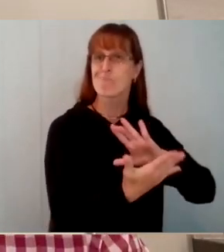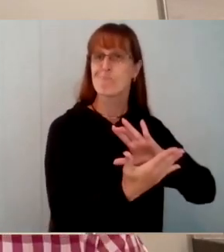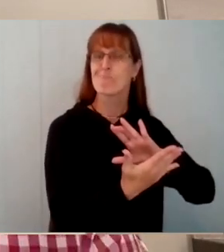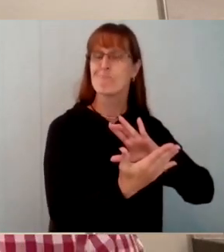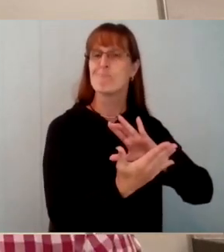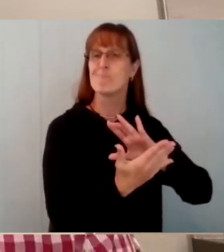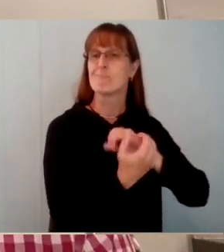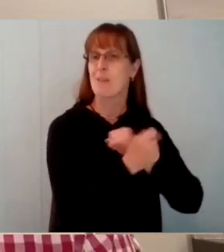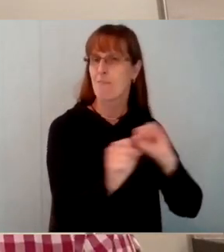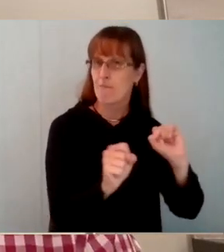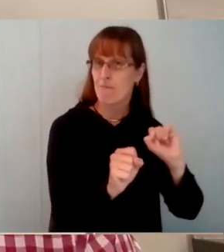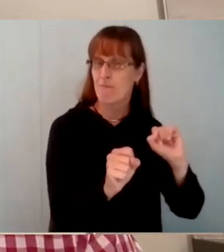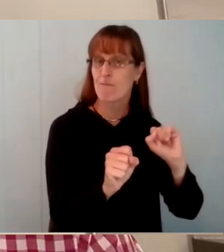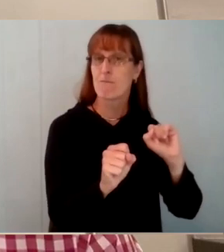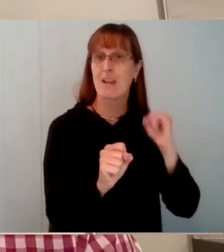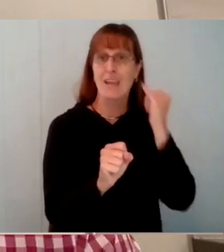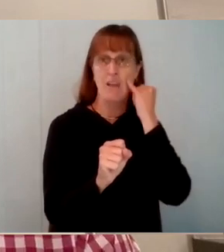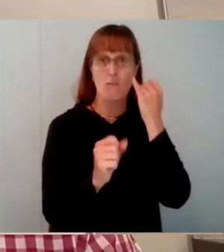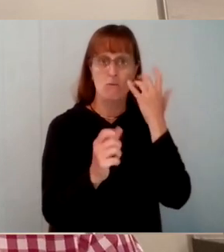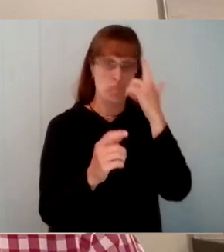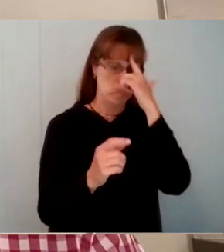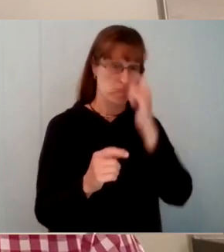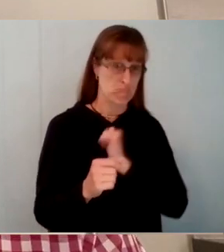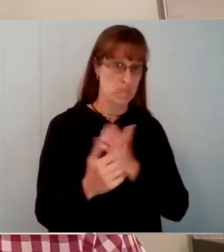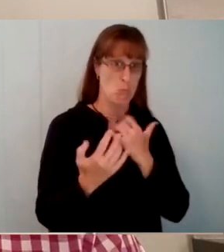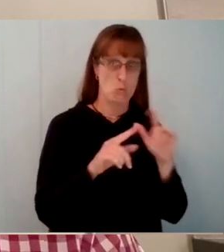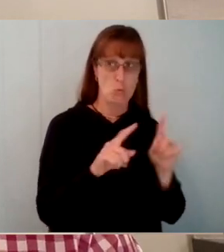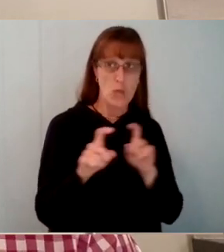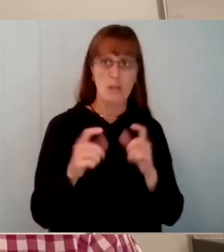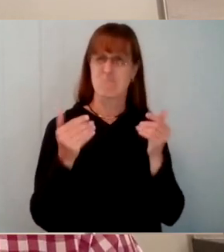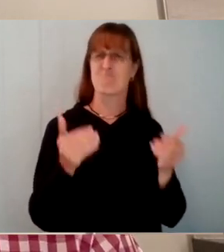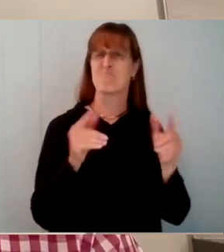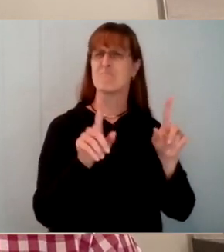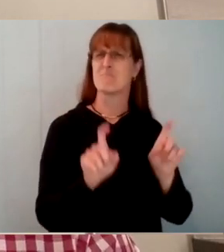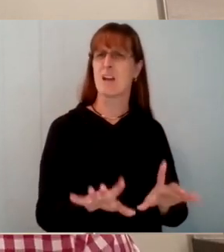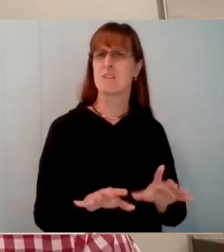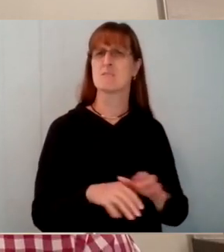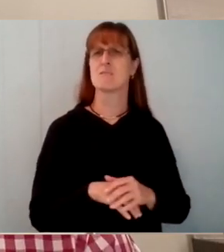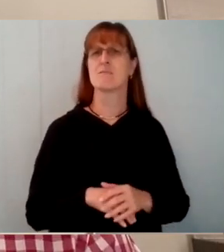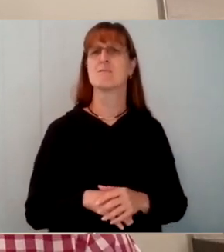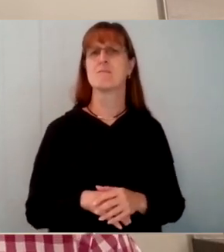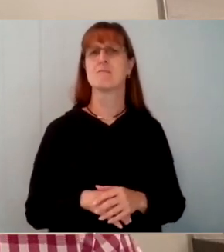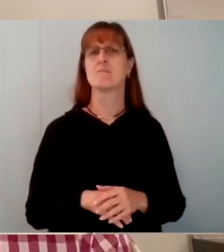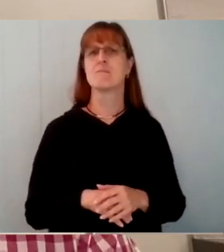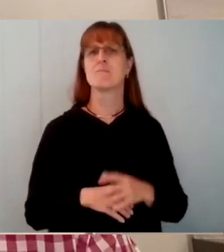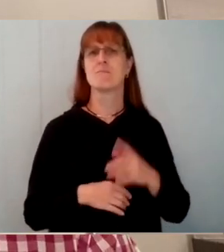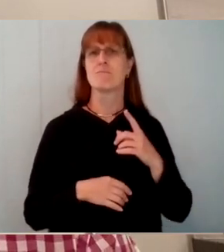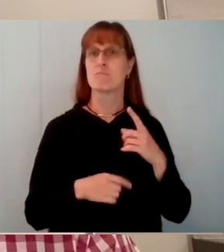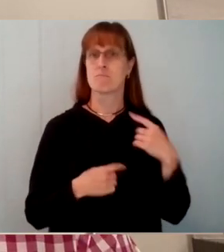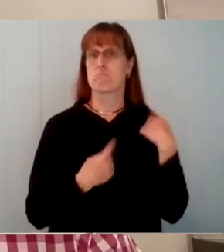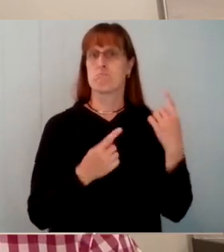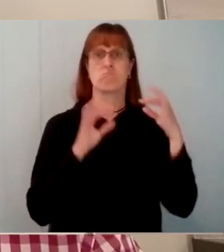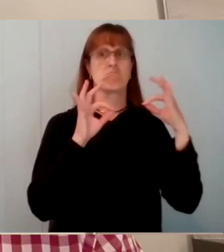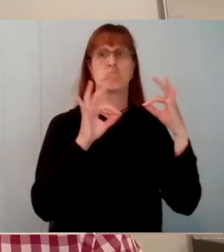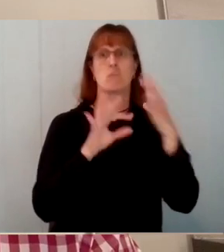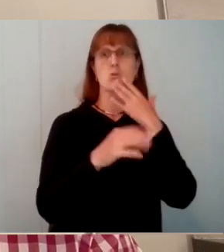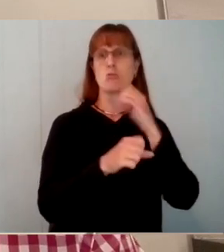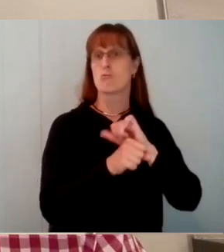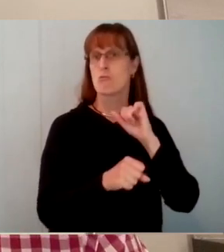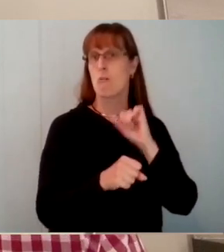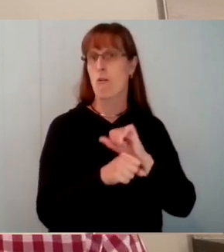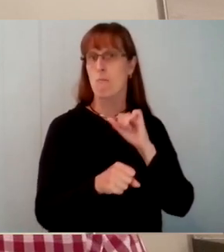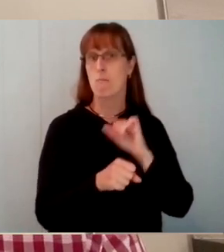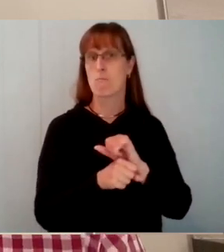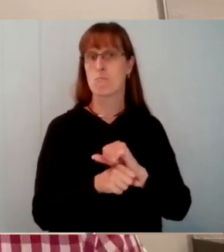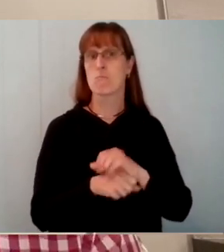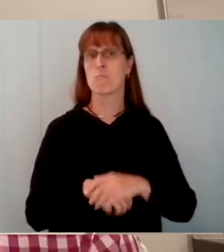things to make and getting tested when appropriate or when you want to get tested to make sure that we are on top of our game, and we've done a good job so far,